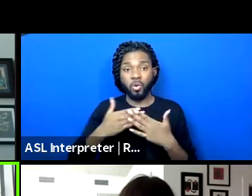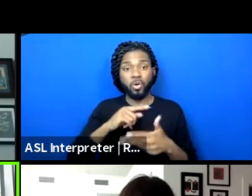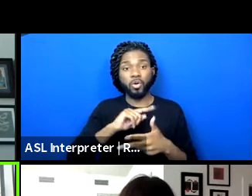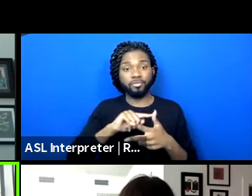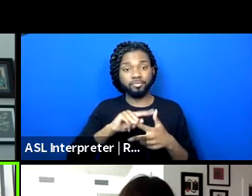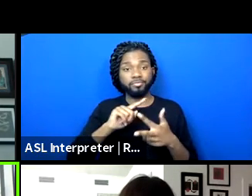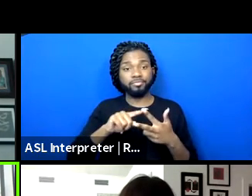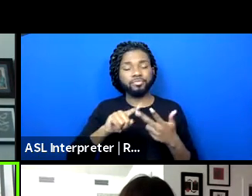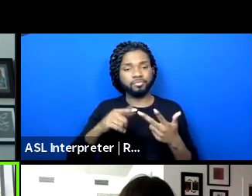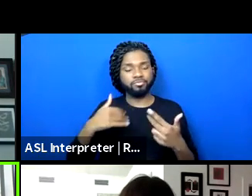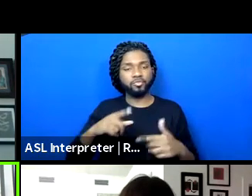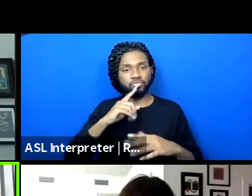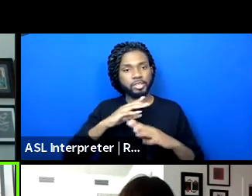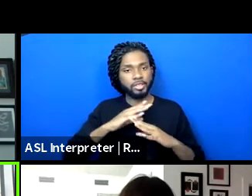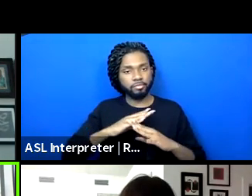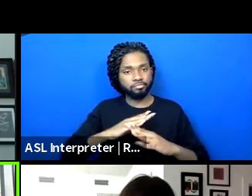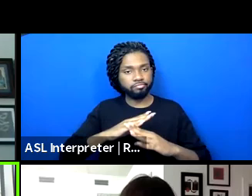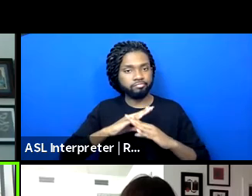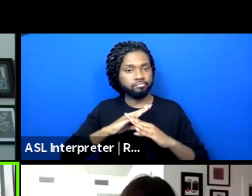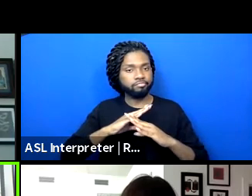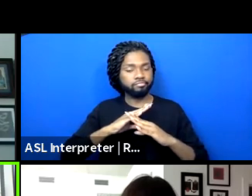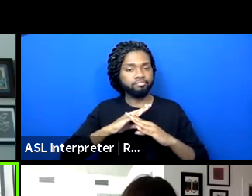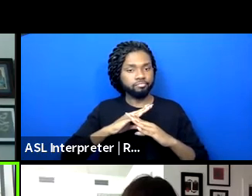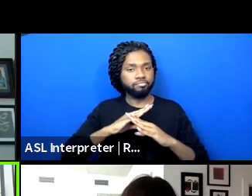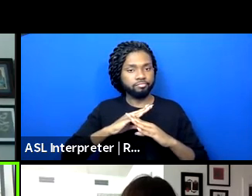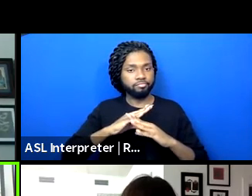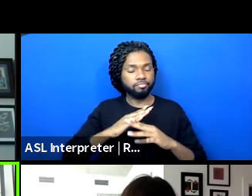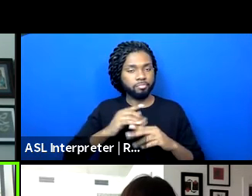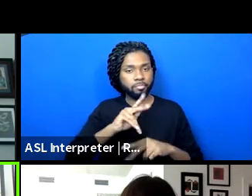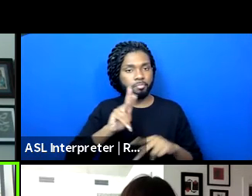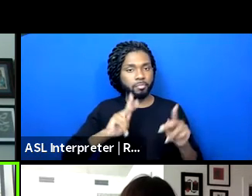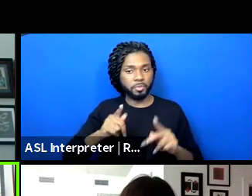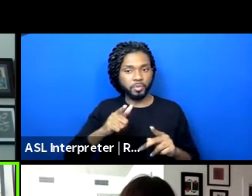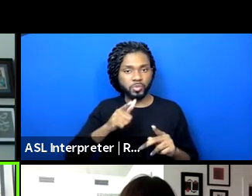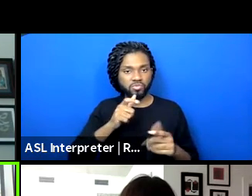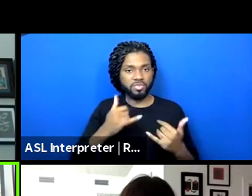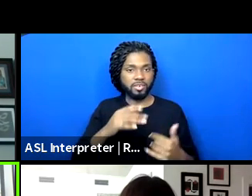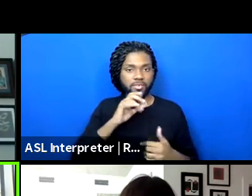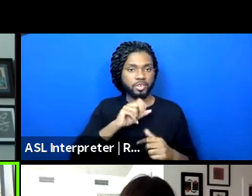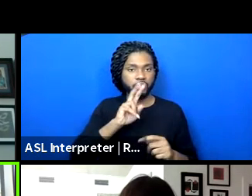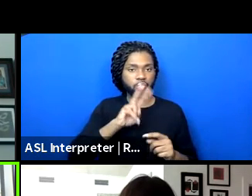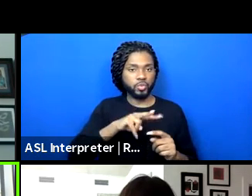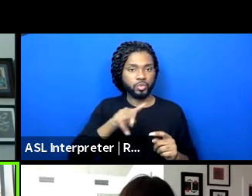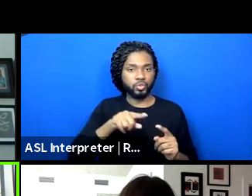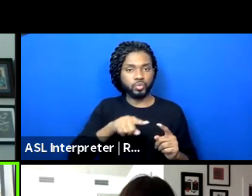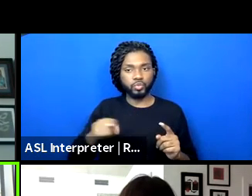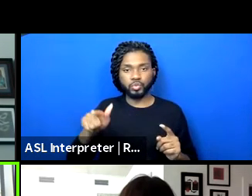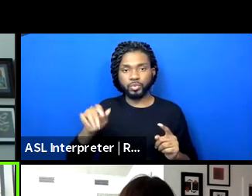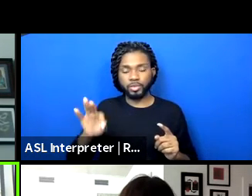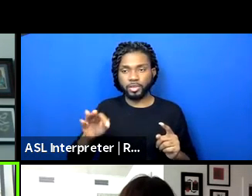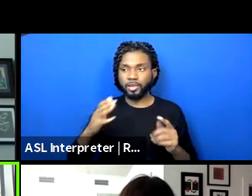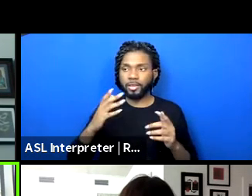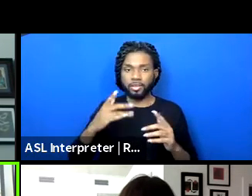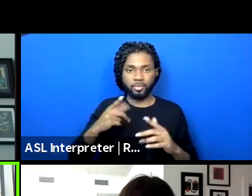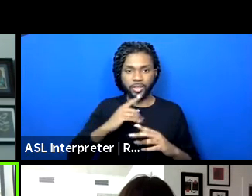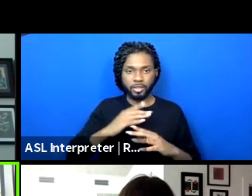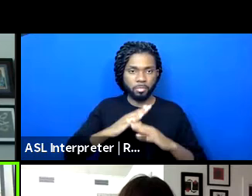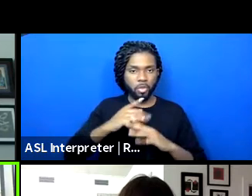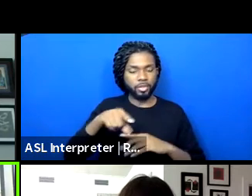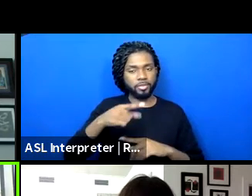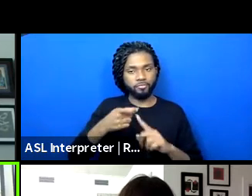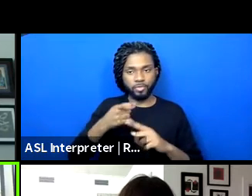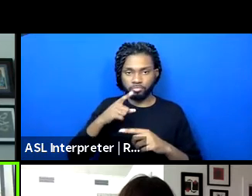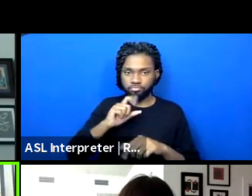matters of this 22 to 29 year old generation, being able to get their foot in the door and be able to get